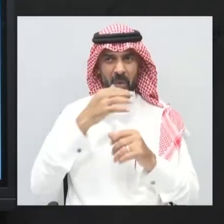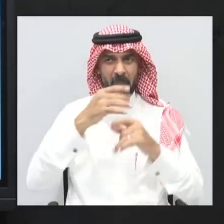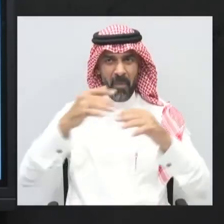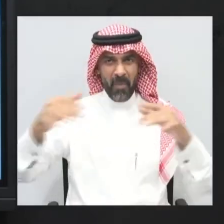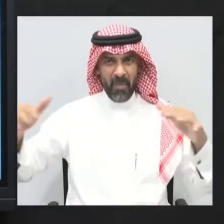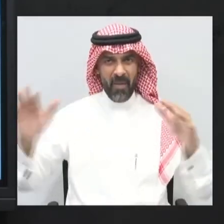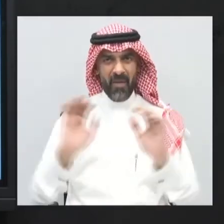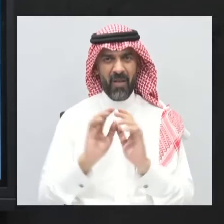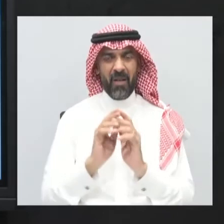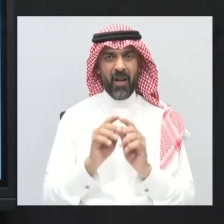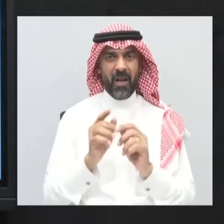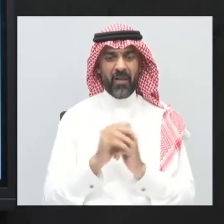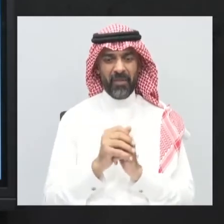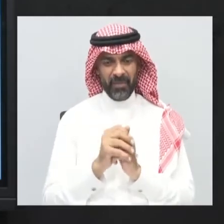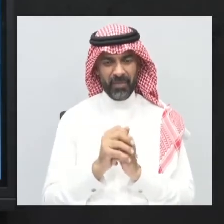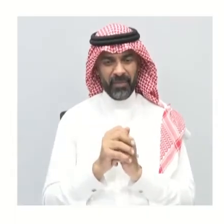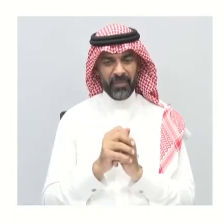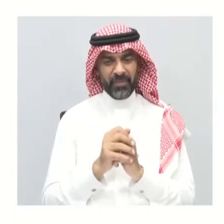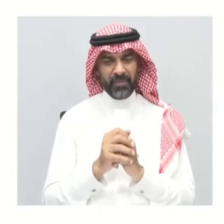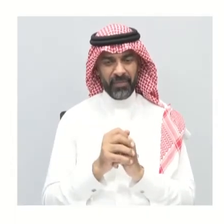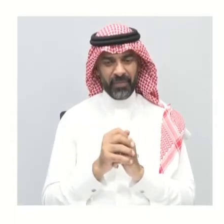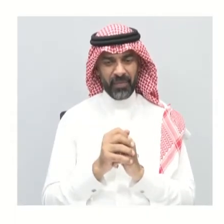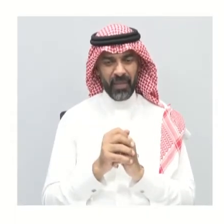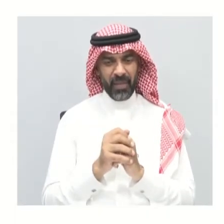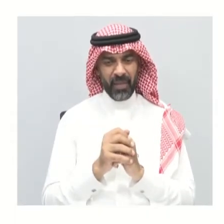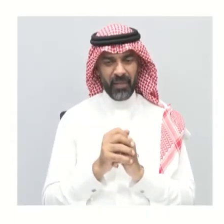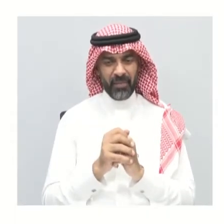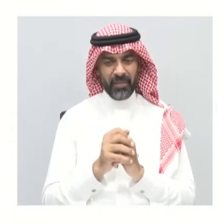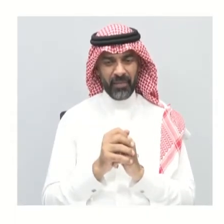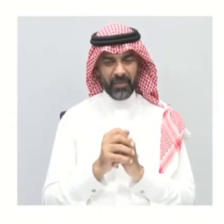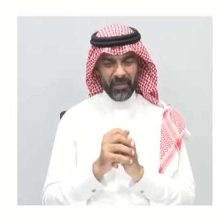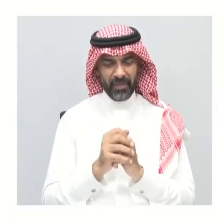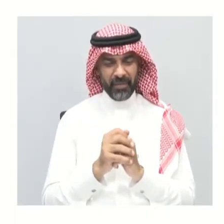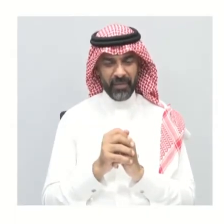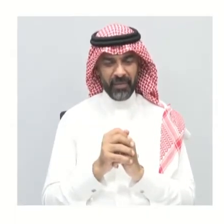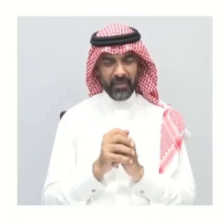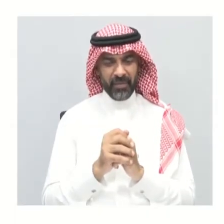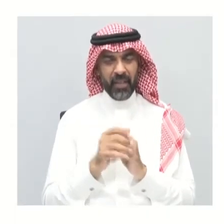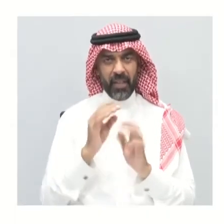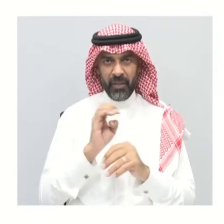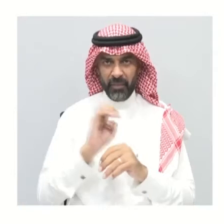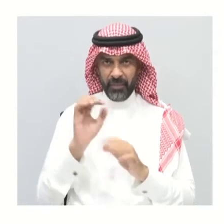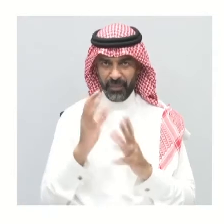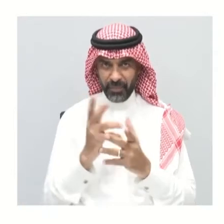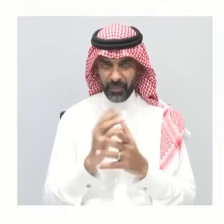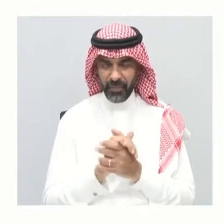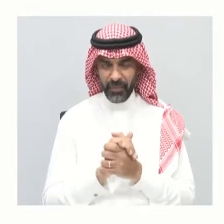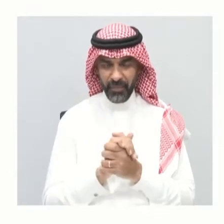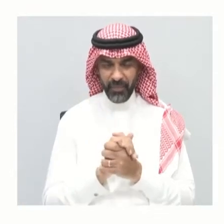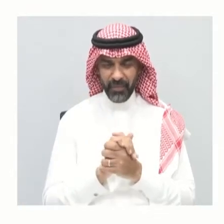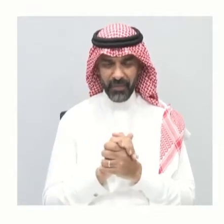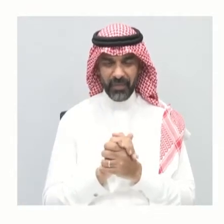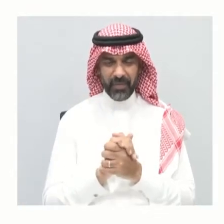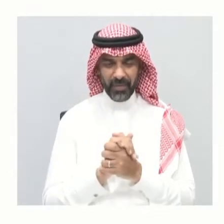wet. Let's write this down. Are you using your notebooks? So how did the yard become muddy?